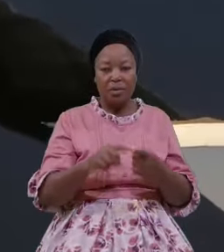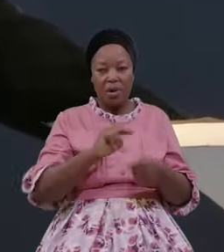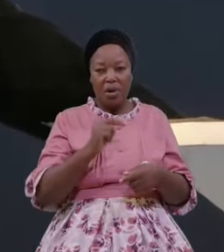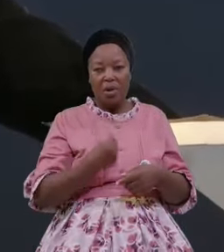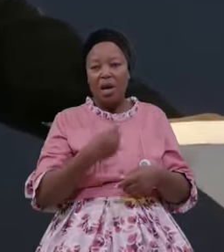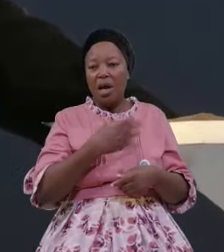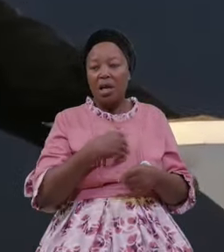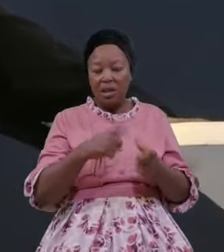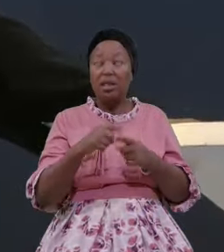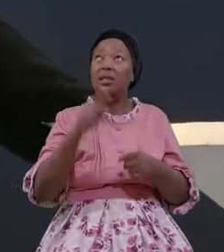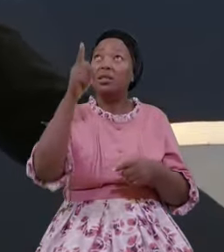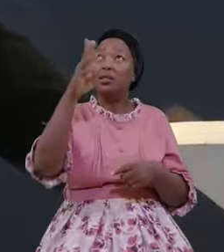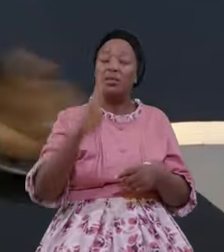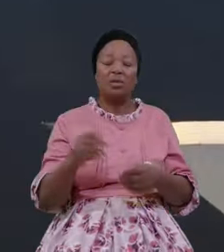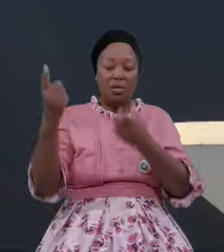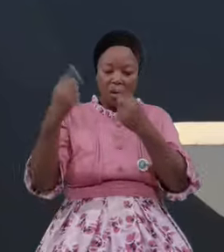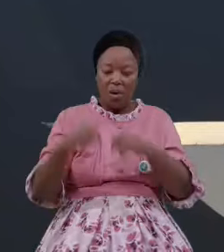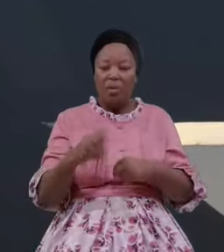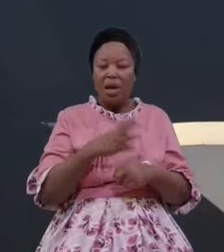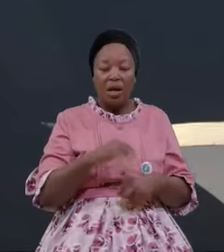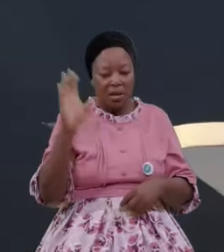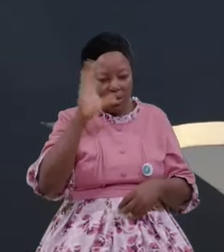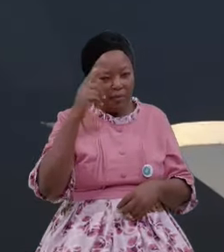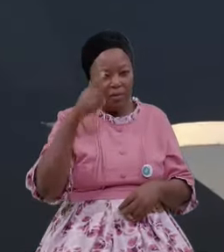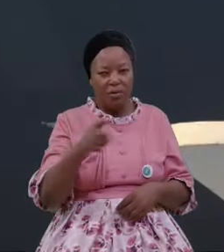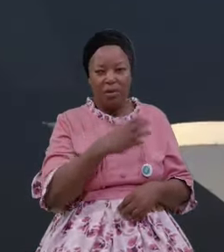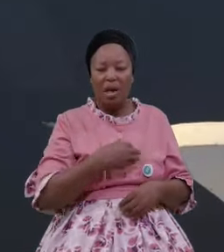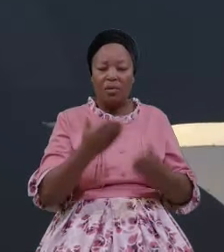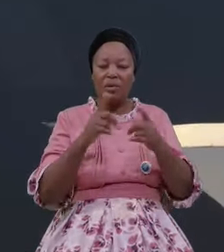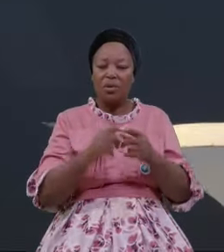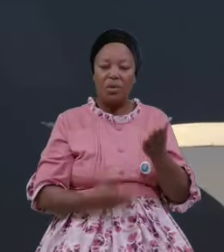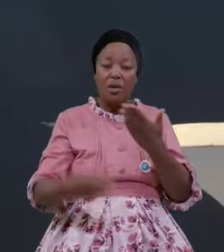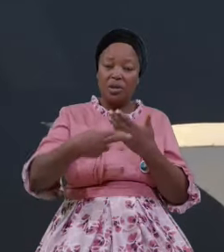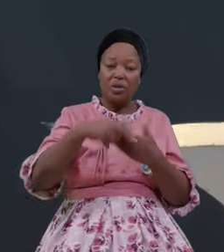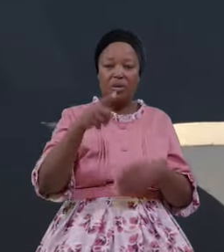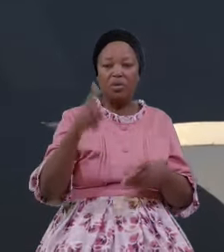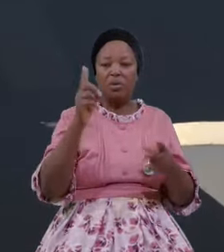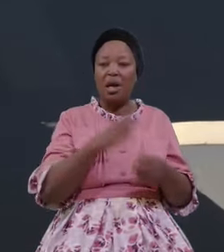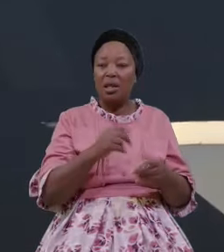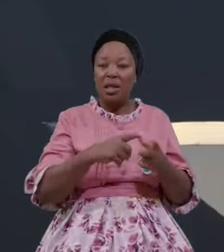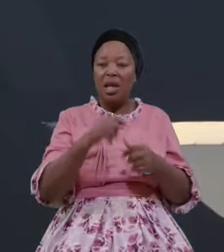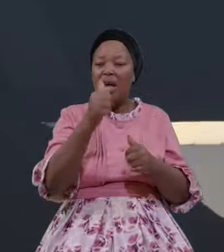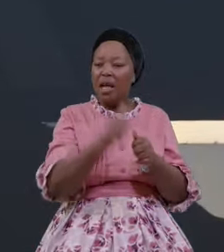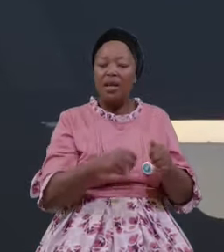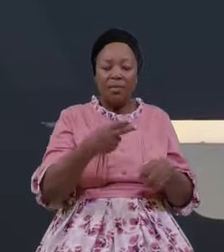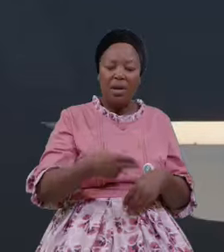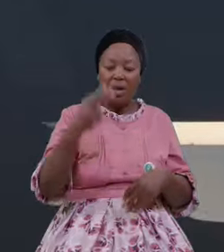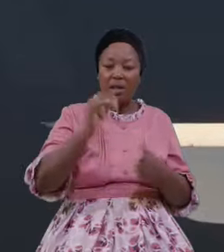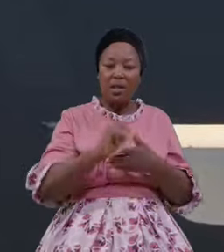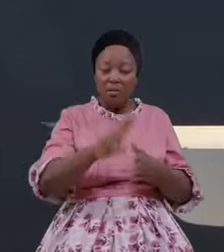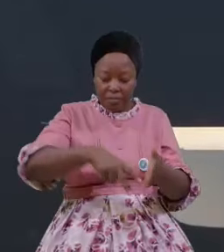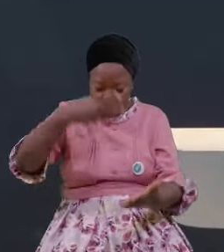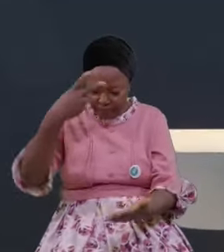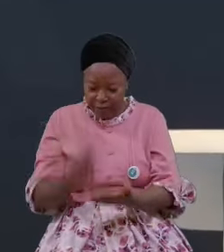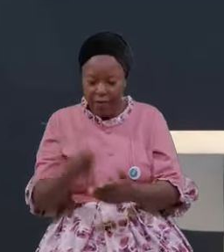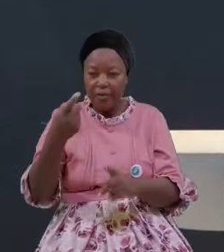He looks for you. And he wants to restore you. Every height you fell from, you'll go